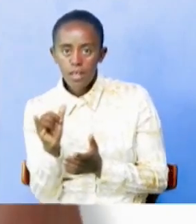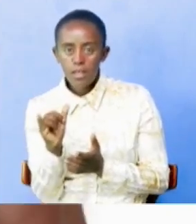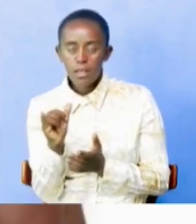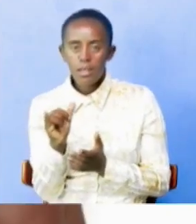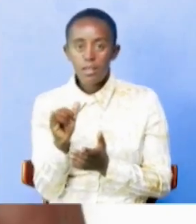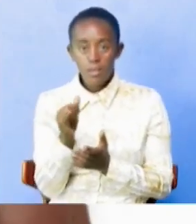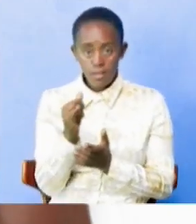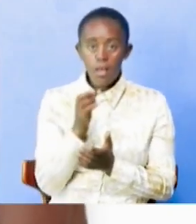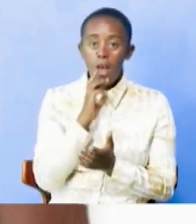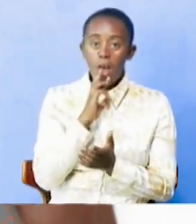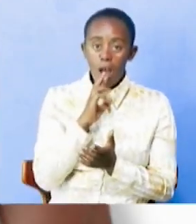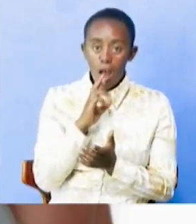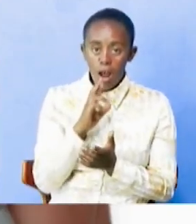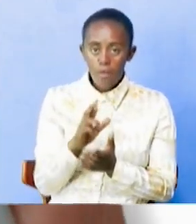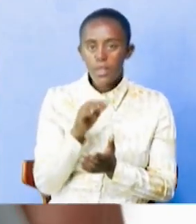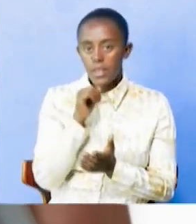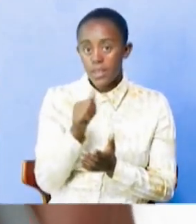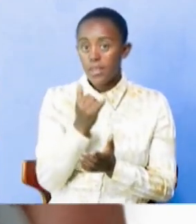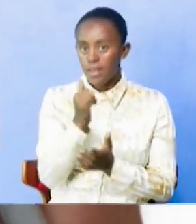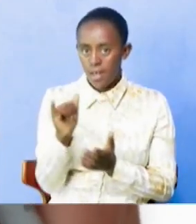In this case, aren't they?